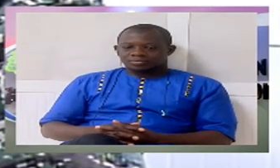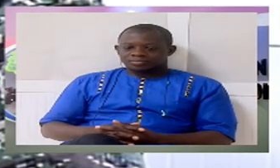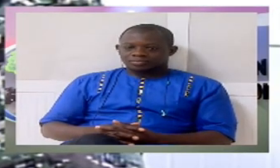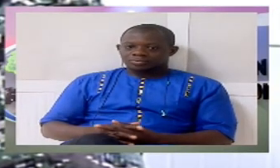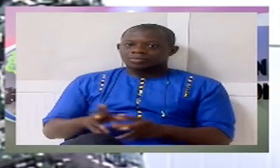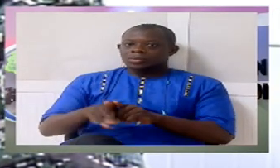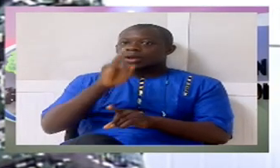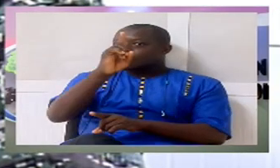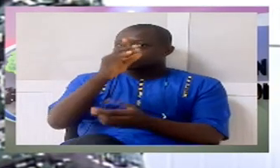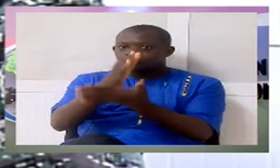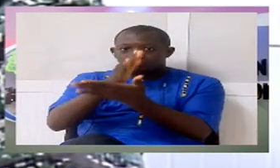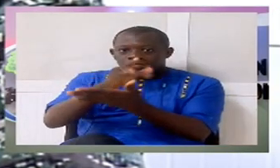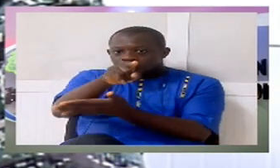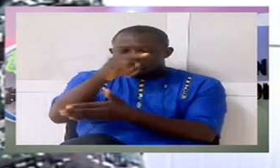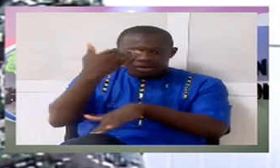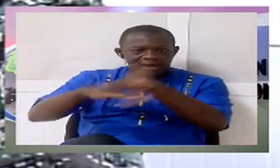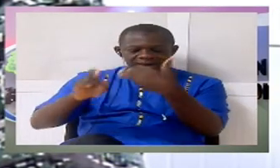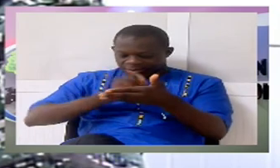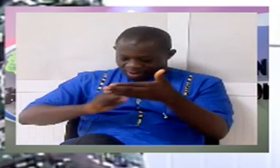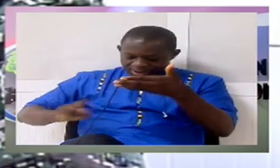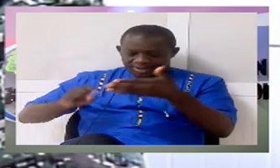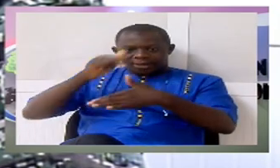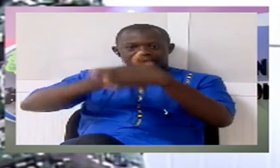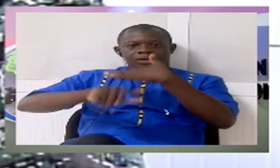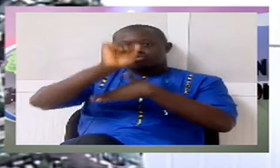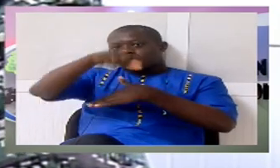But you did not put it in your statement.